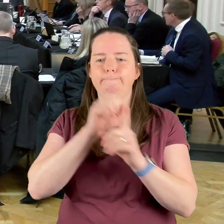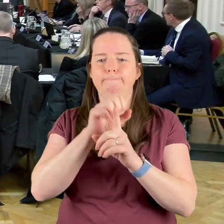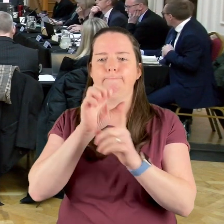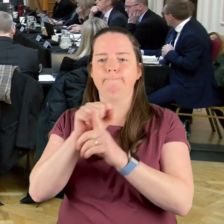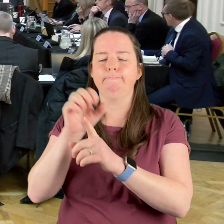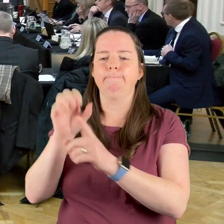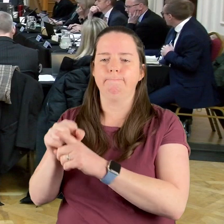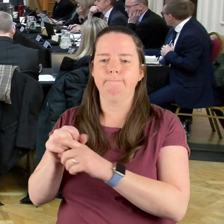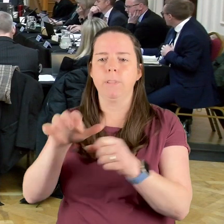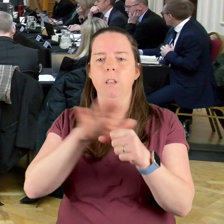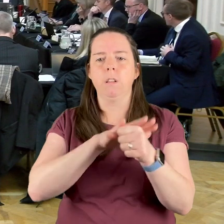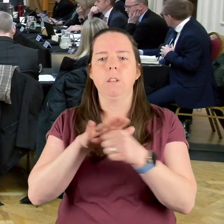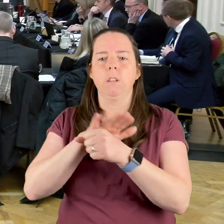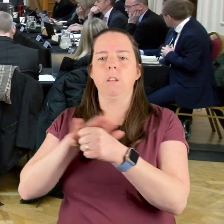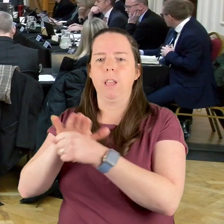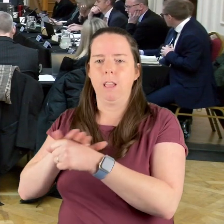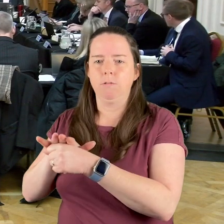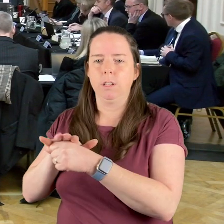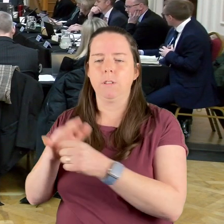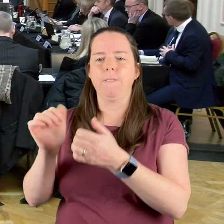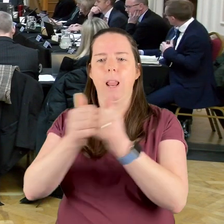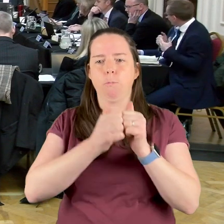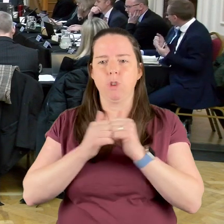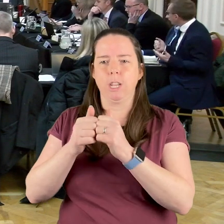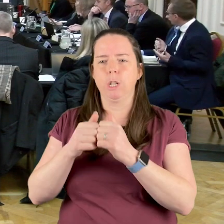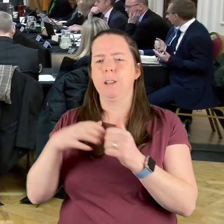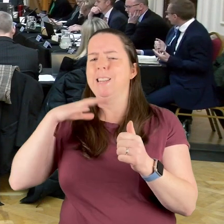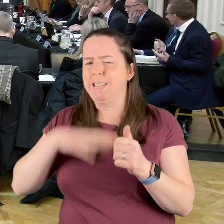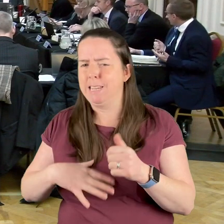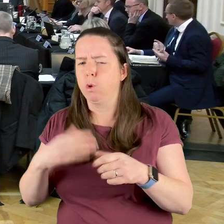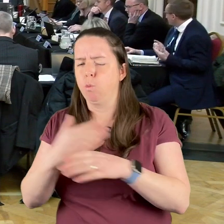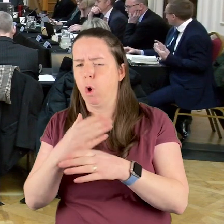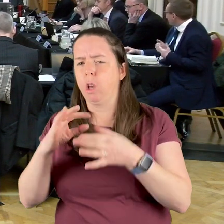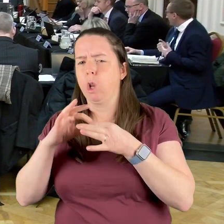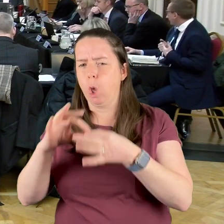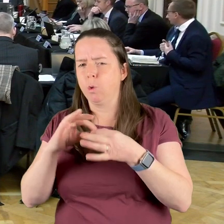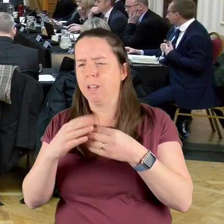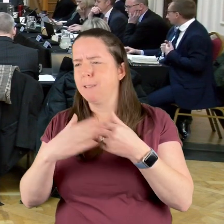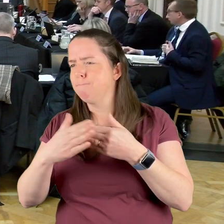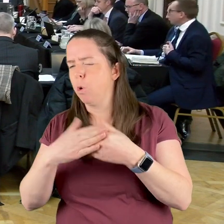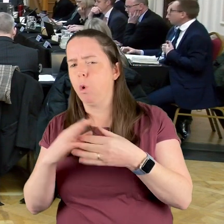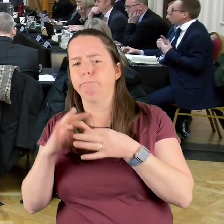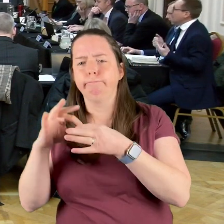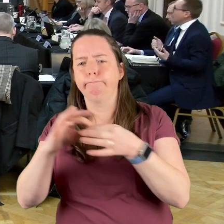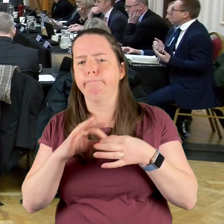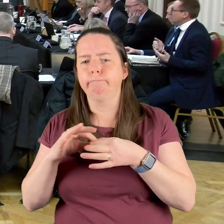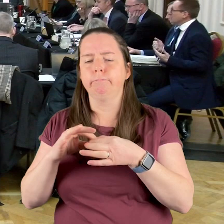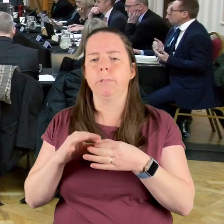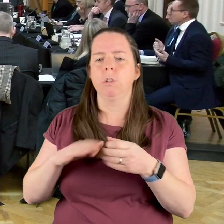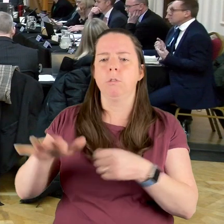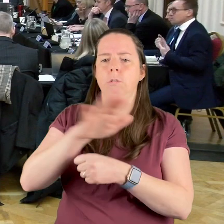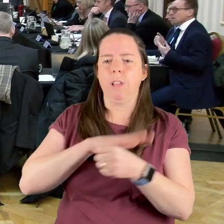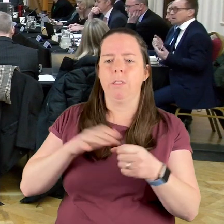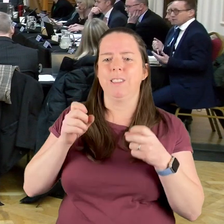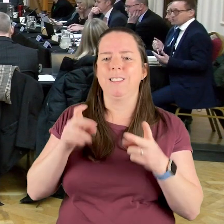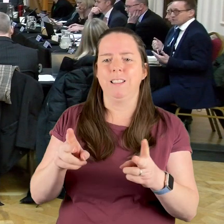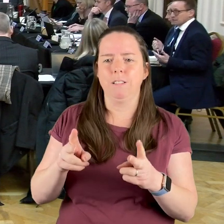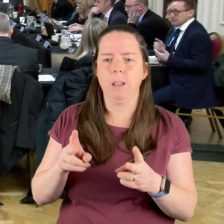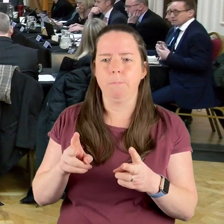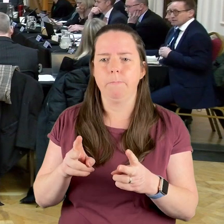ICS on a financial recovery strategy, which will identify areas of collaboration where we need to